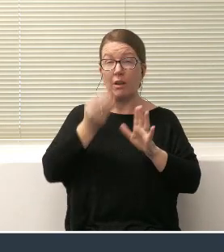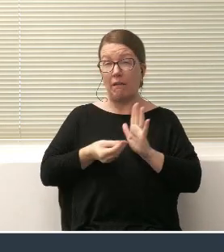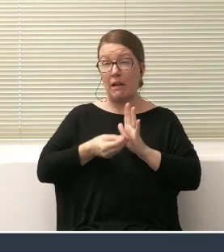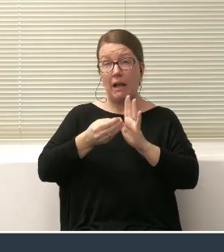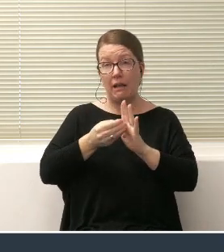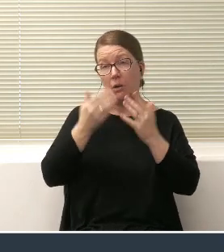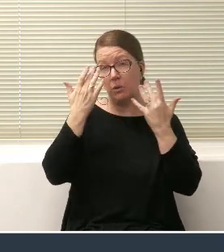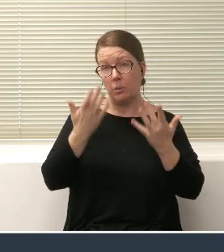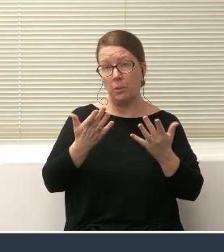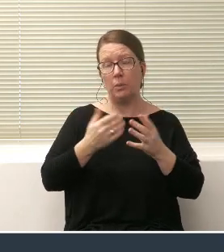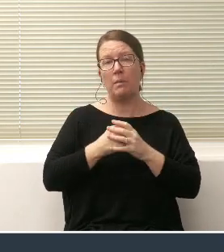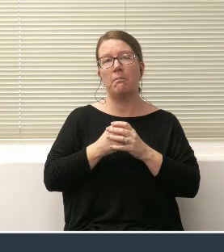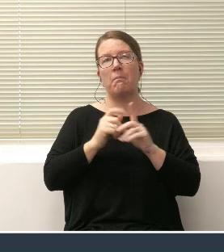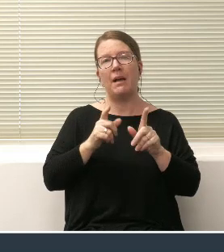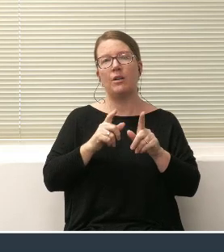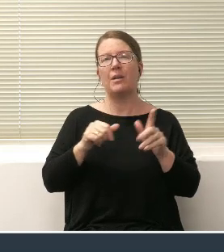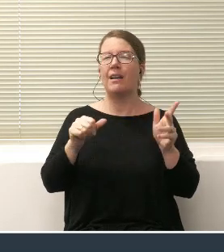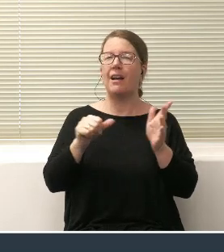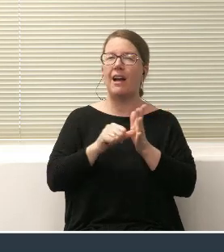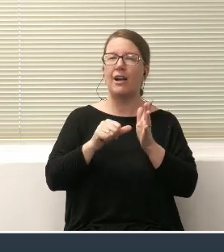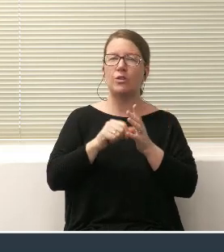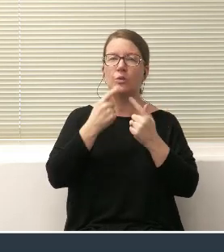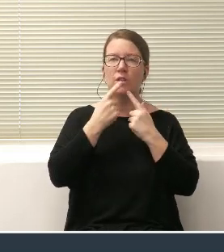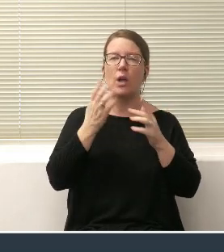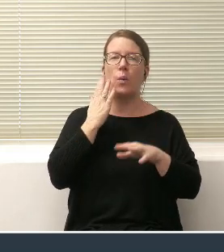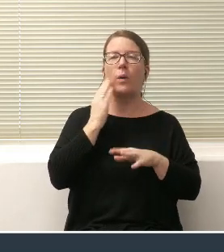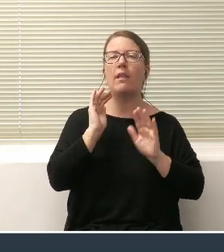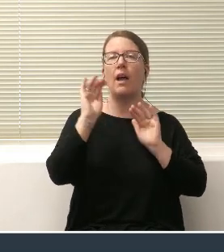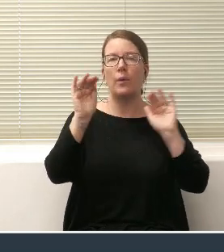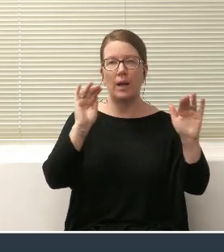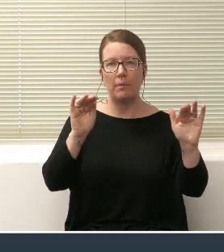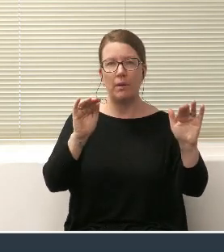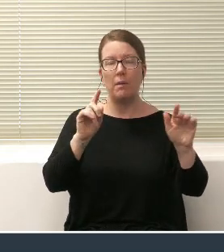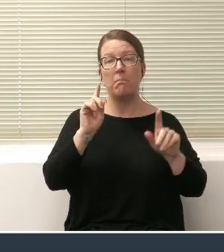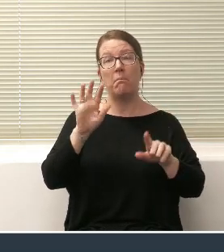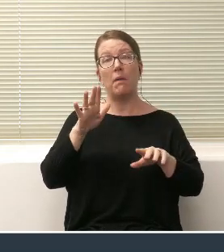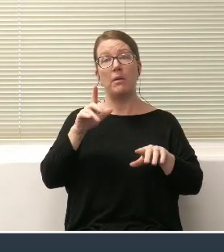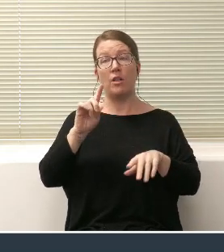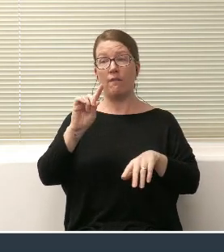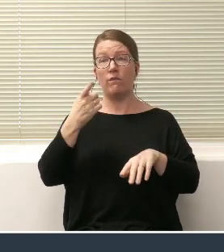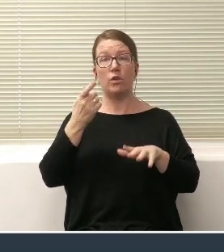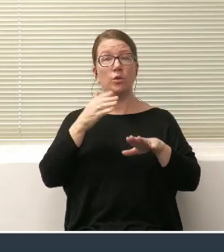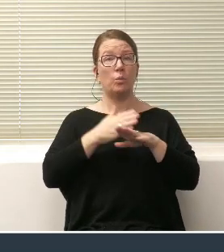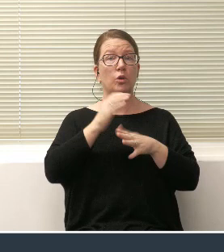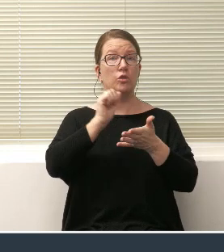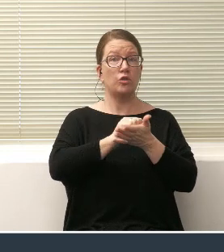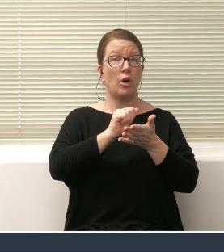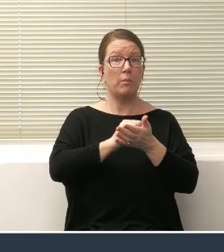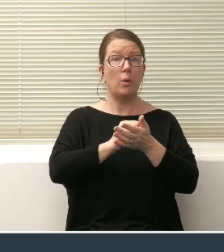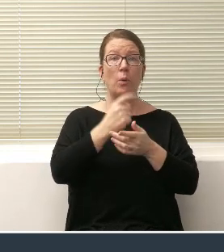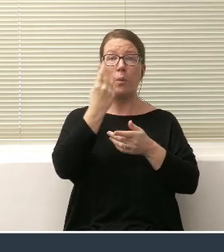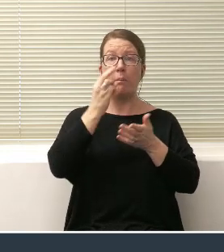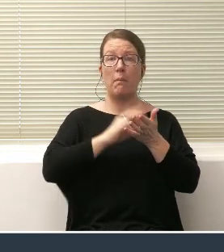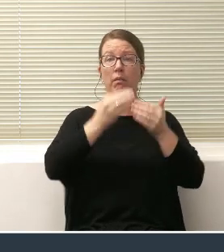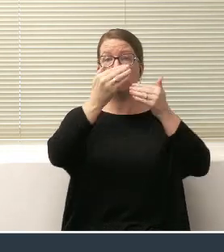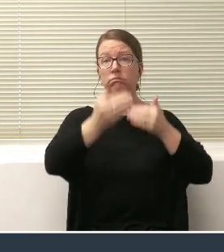as I say, it would be probably hard to say when the outcome might be delivered, but certainly the first workshop can be held within the next month or so, once